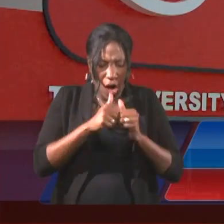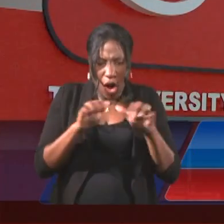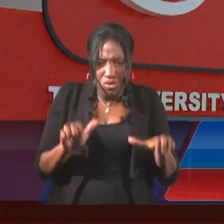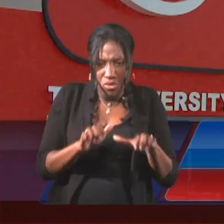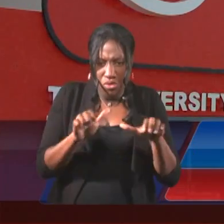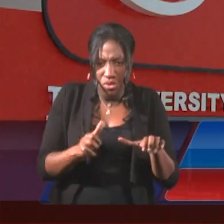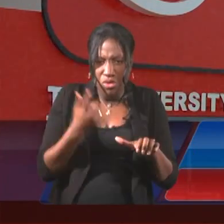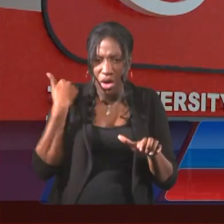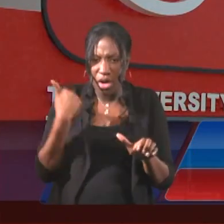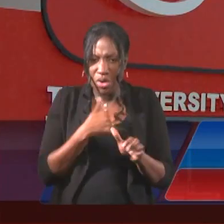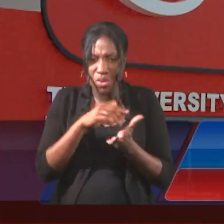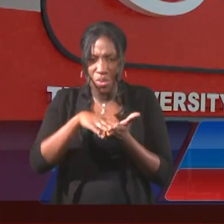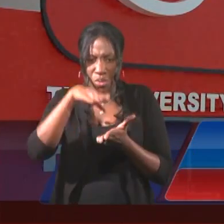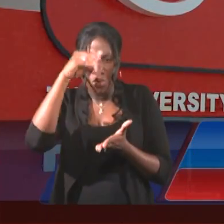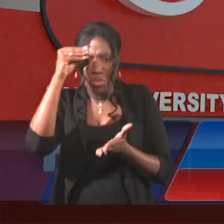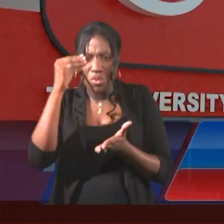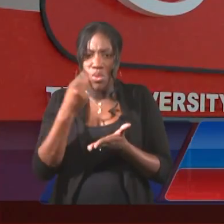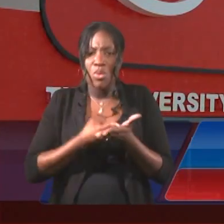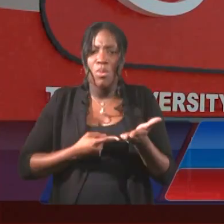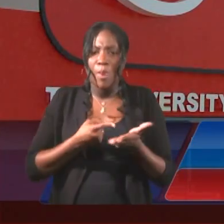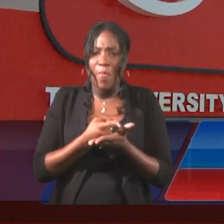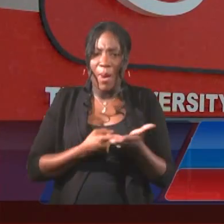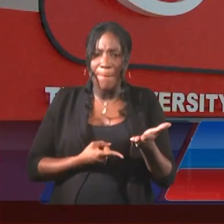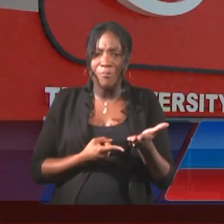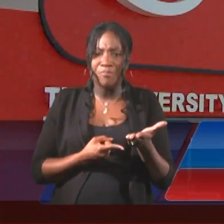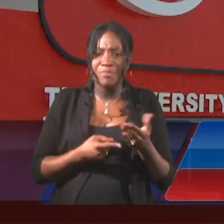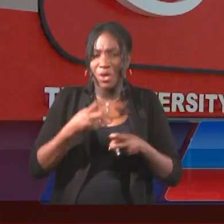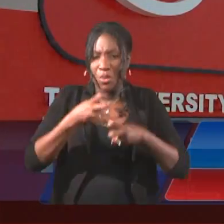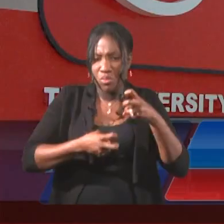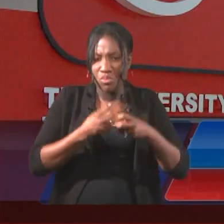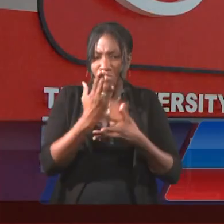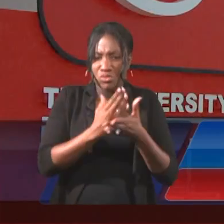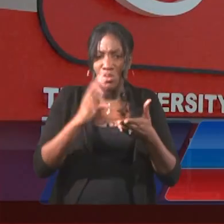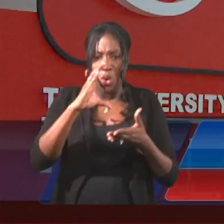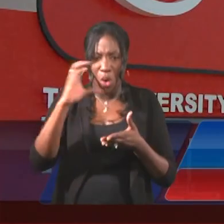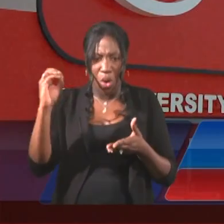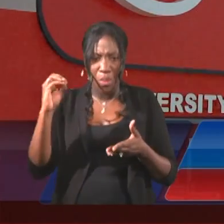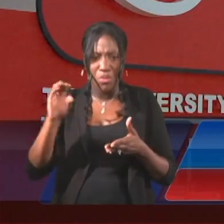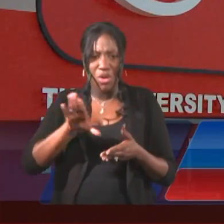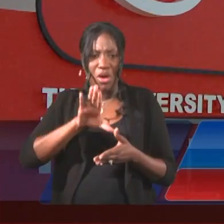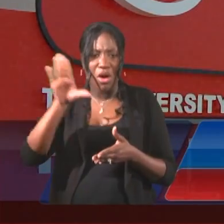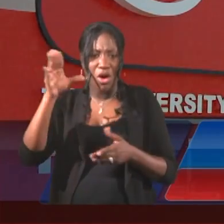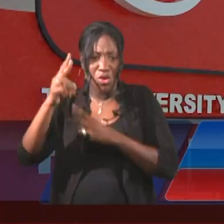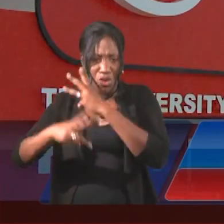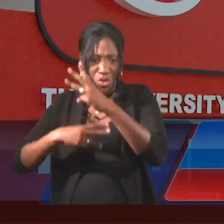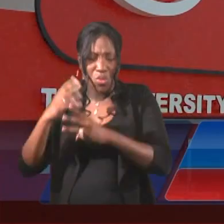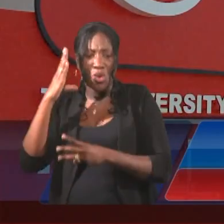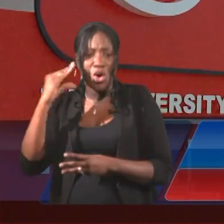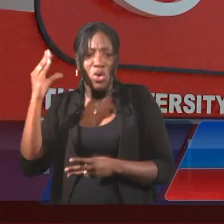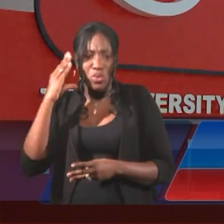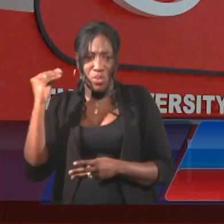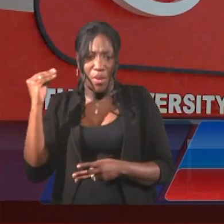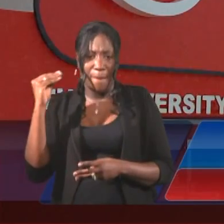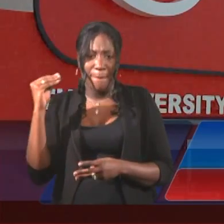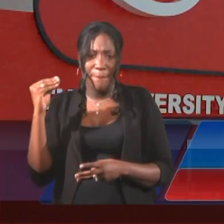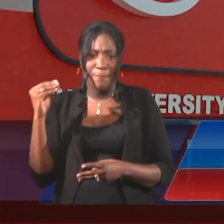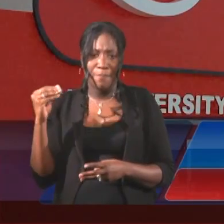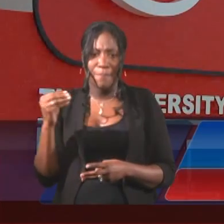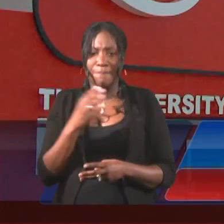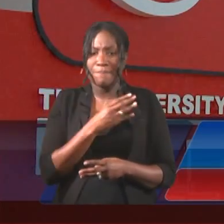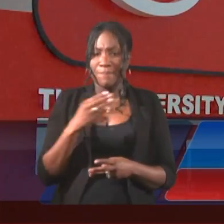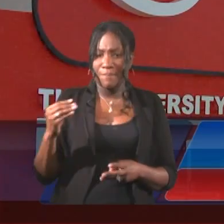seen what milestones and hurdles these companies have experienced in their 60-year journey of CCS.